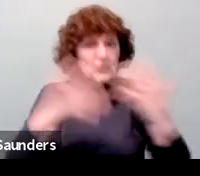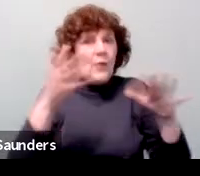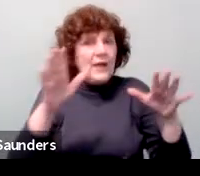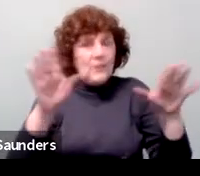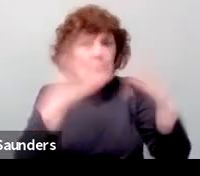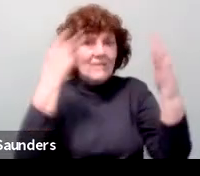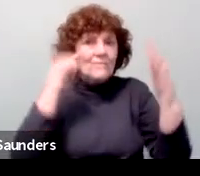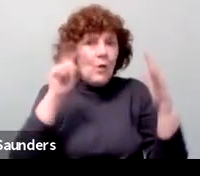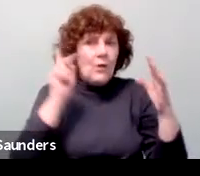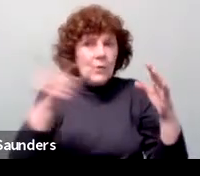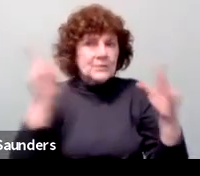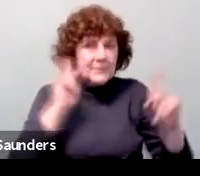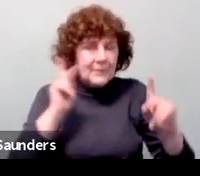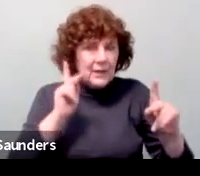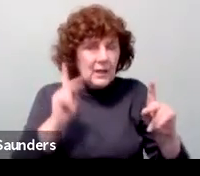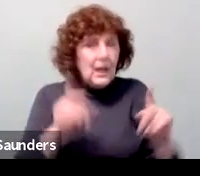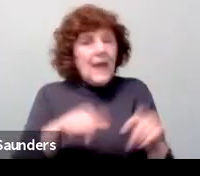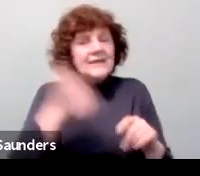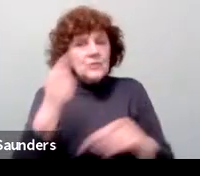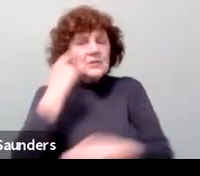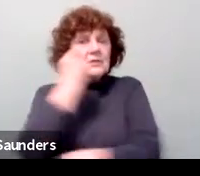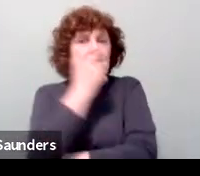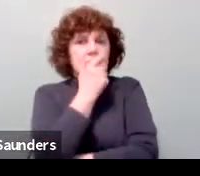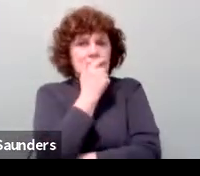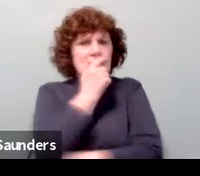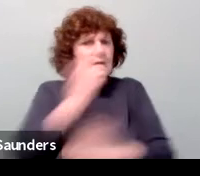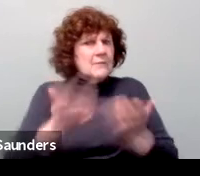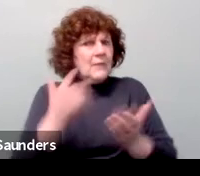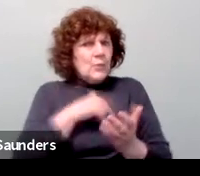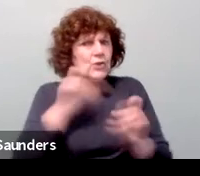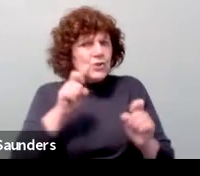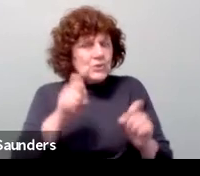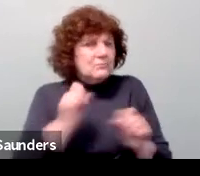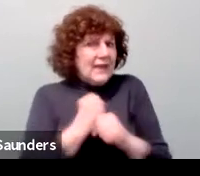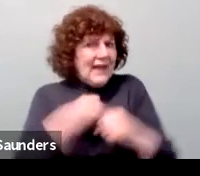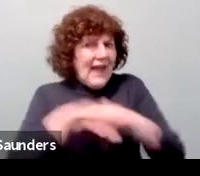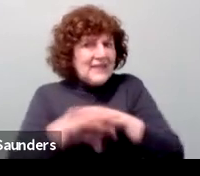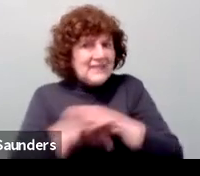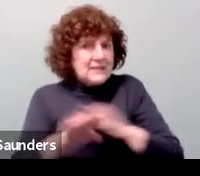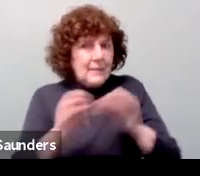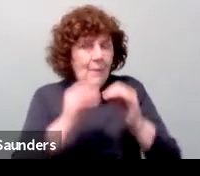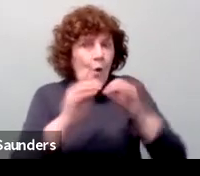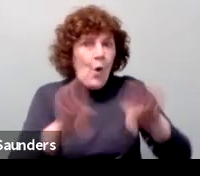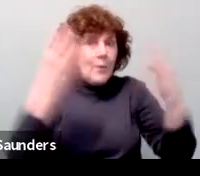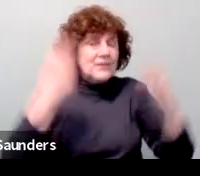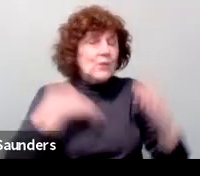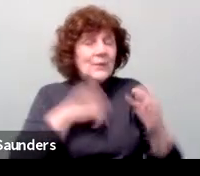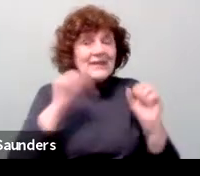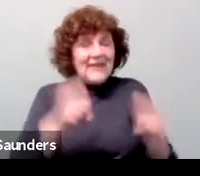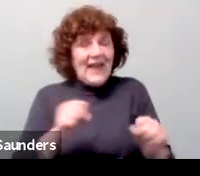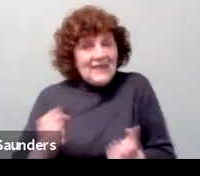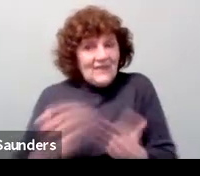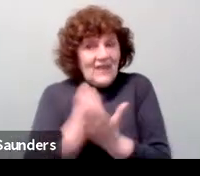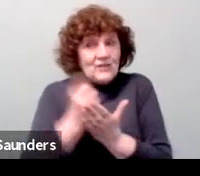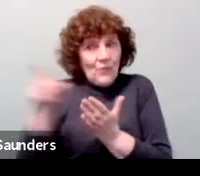that you can think, oh, maybe we should step up our access game a little bit so that we can have access to their leadership.